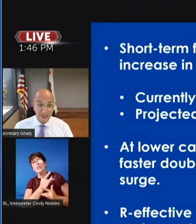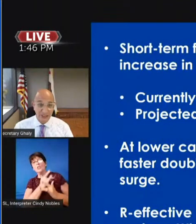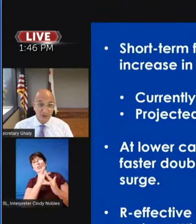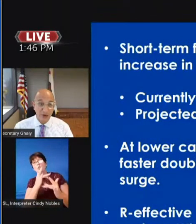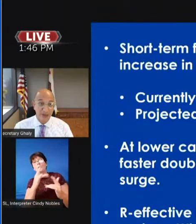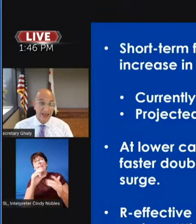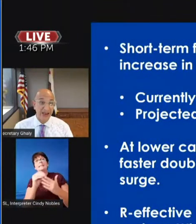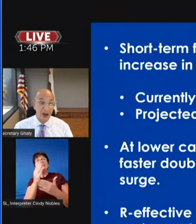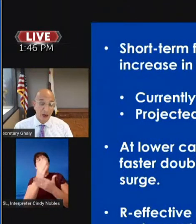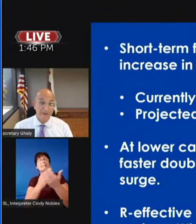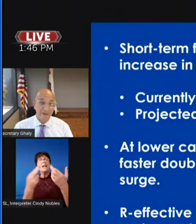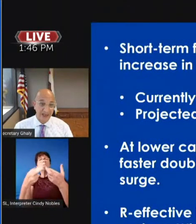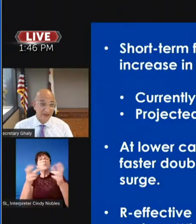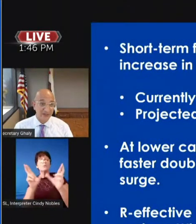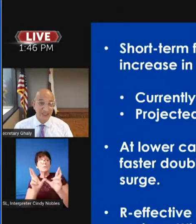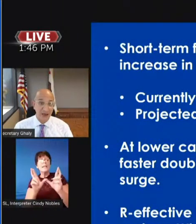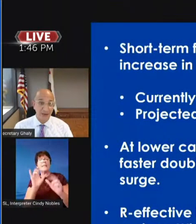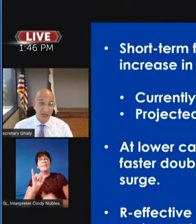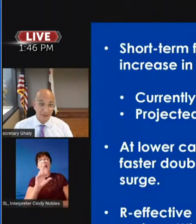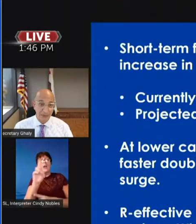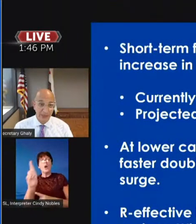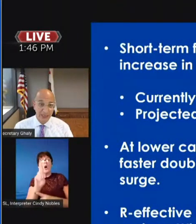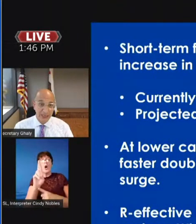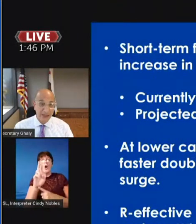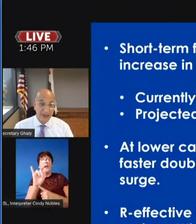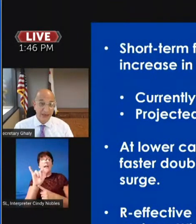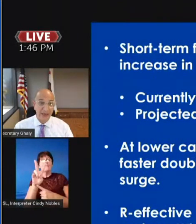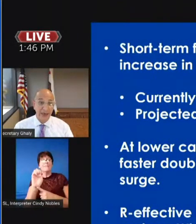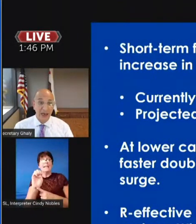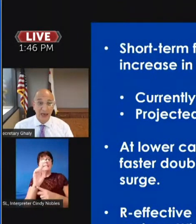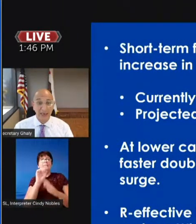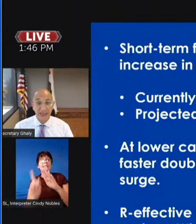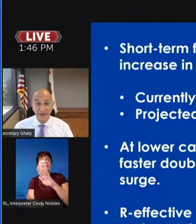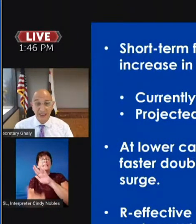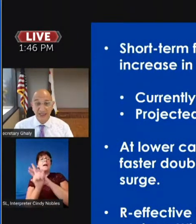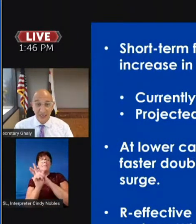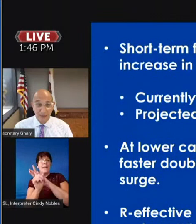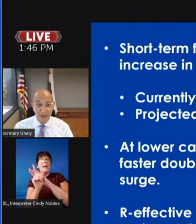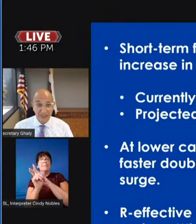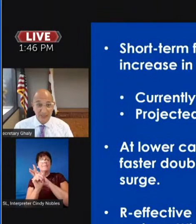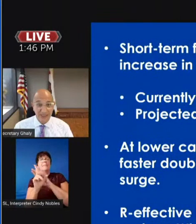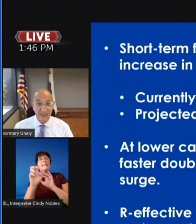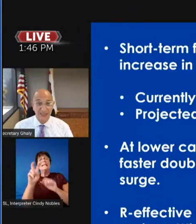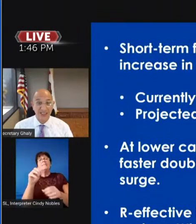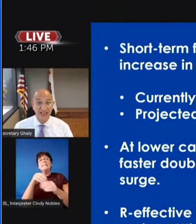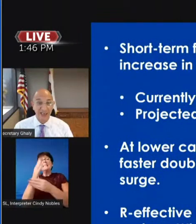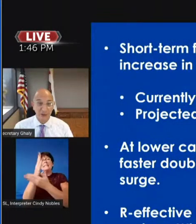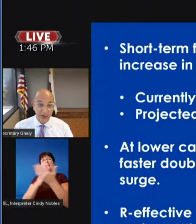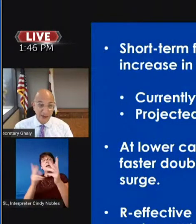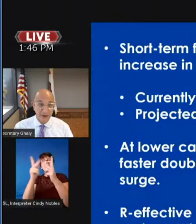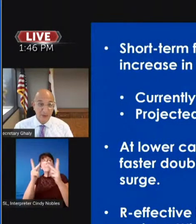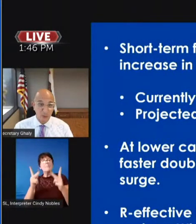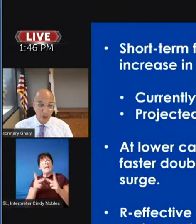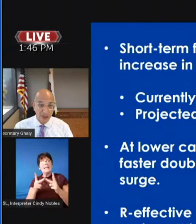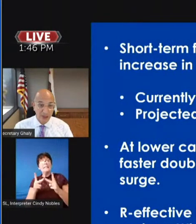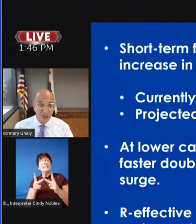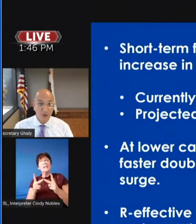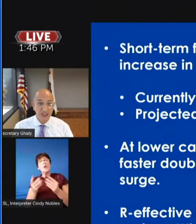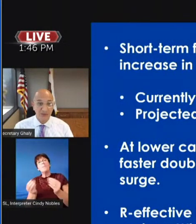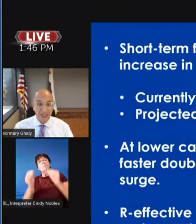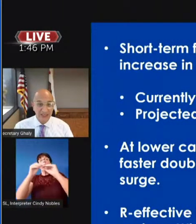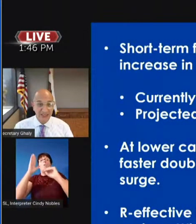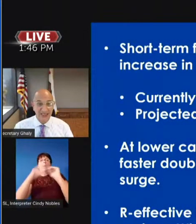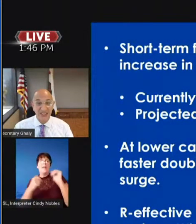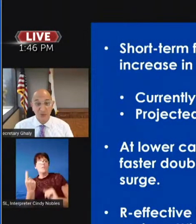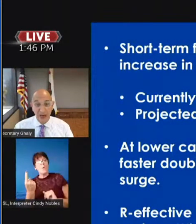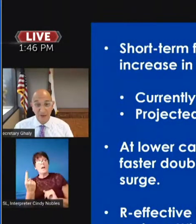some regions where that R effective is coming up, that even in some places it's getting greater than 1,